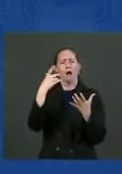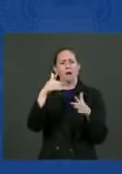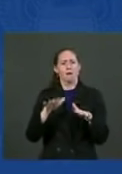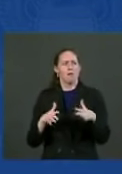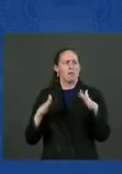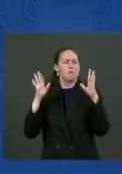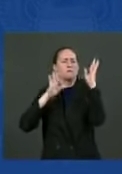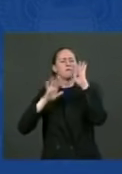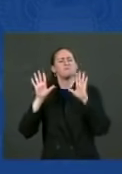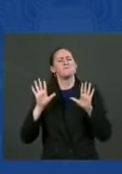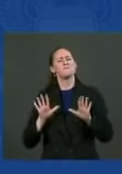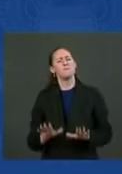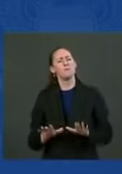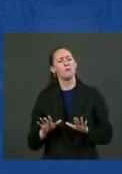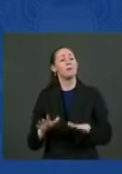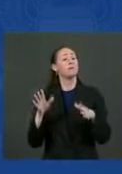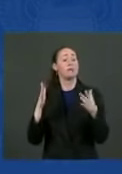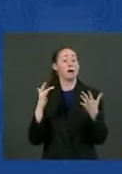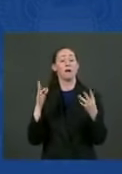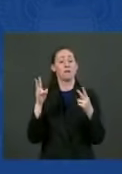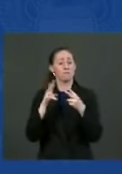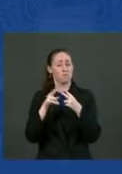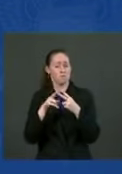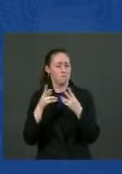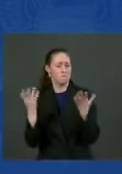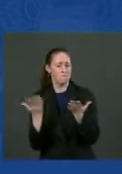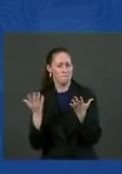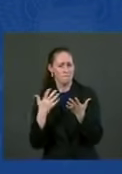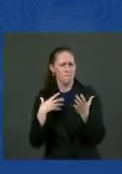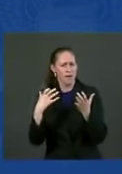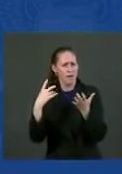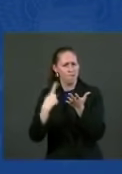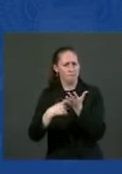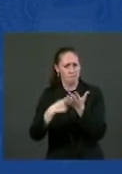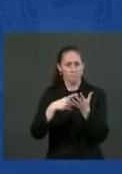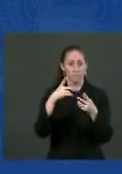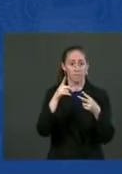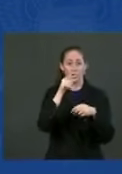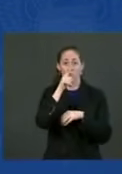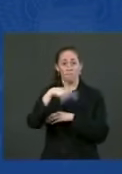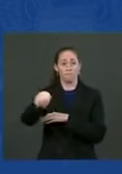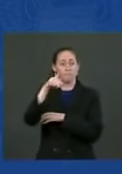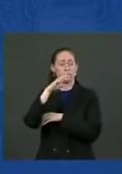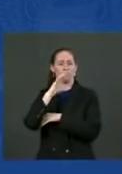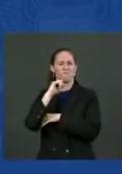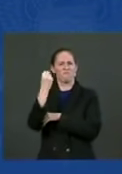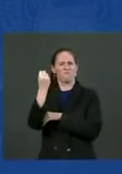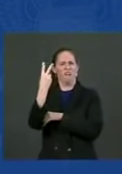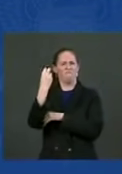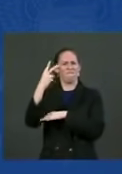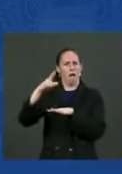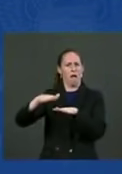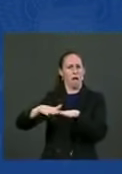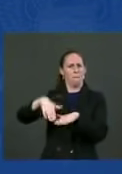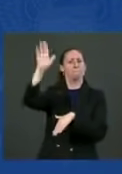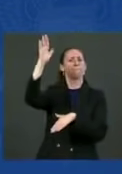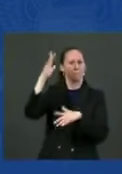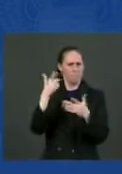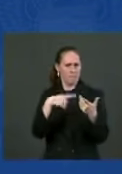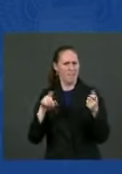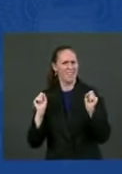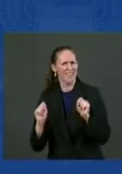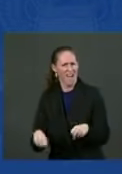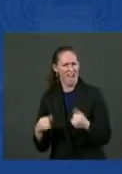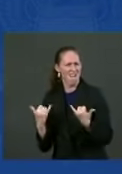comes down to two separate categories. Children ages 12 and older who are eligible for a vaccine